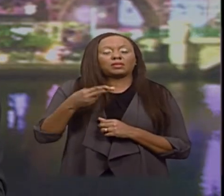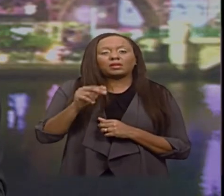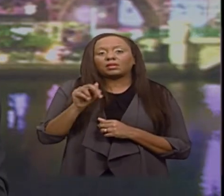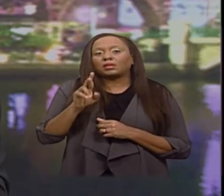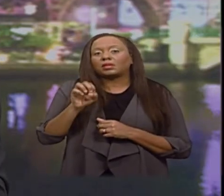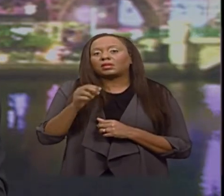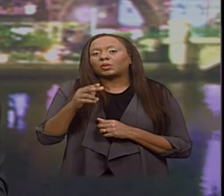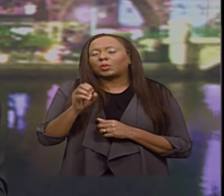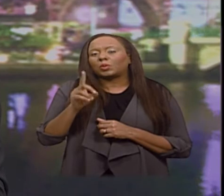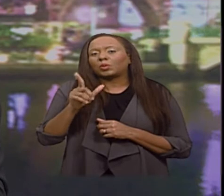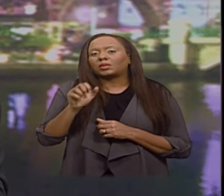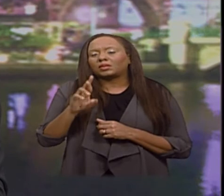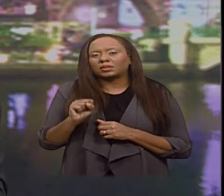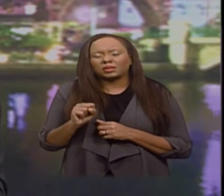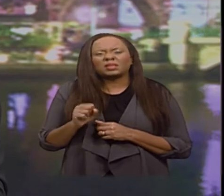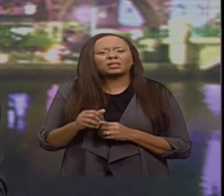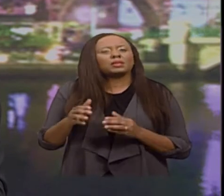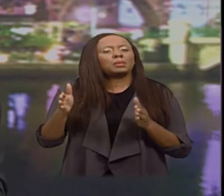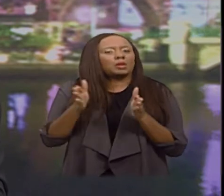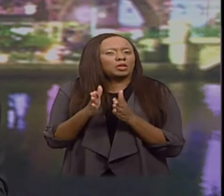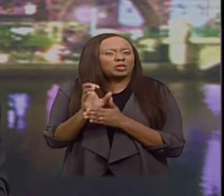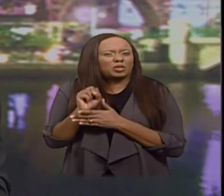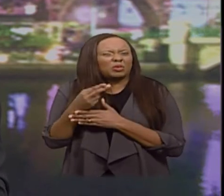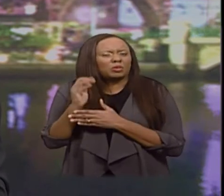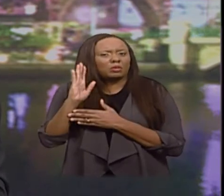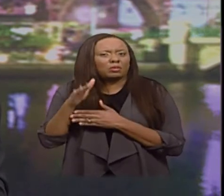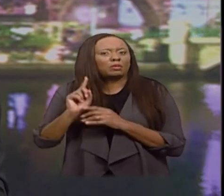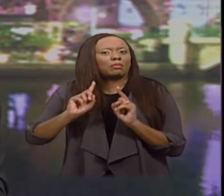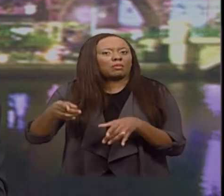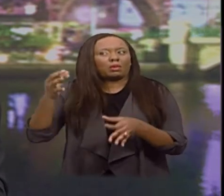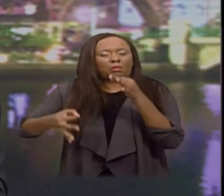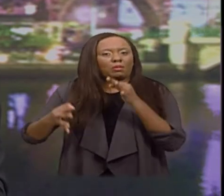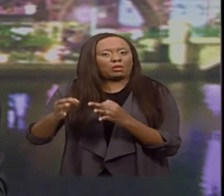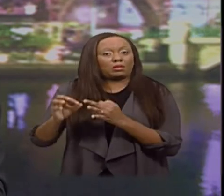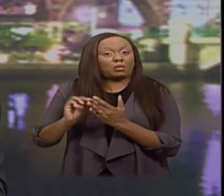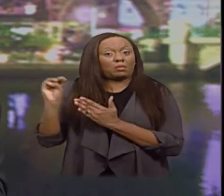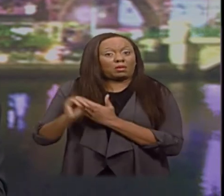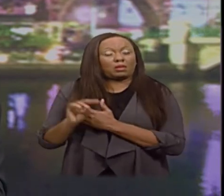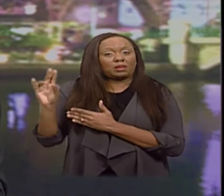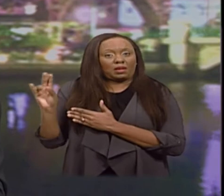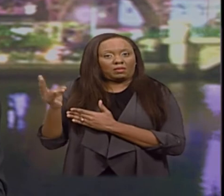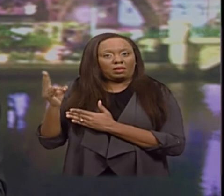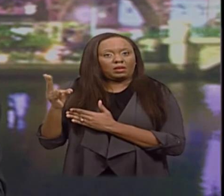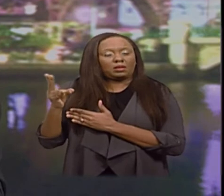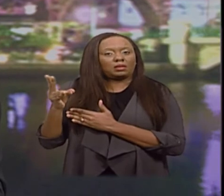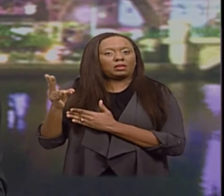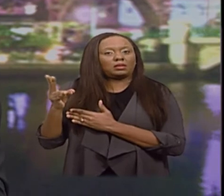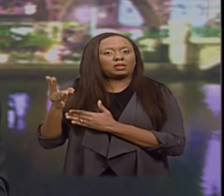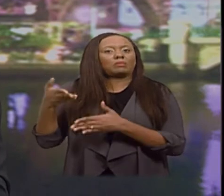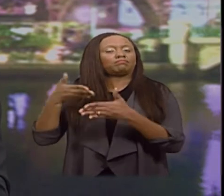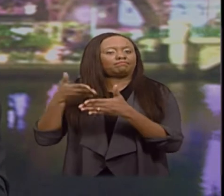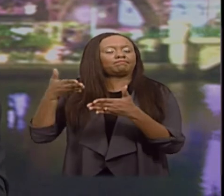Wireless Barbados will have their day in court on March 7th as their class action suit against Cable and Wireless West Indies